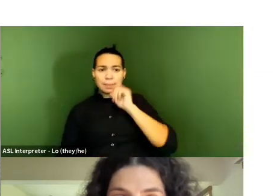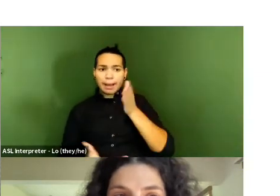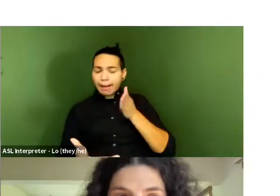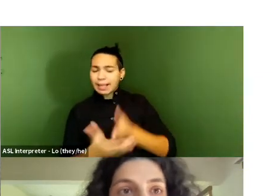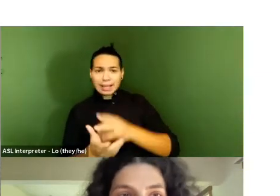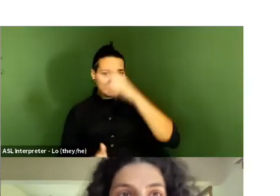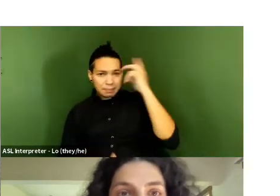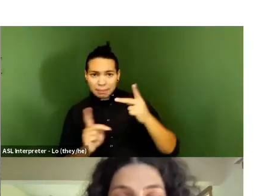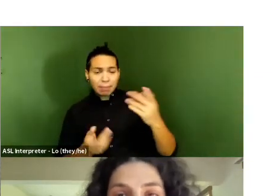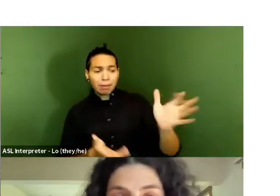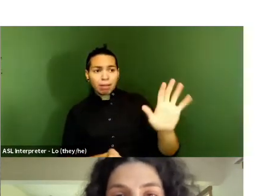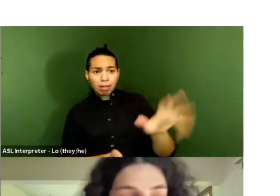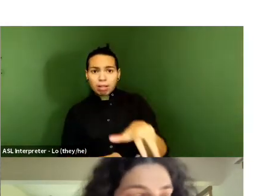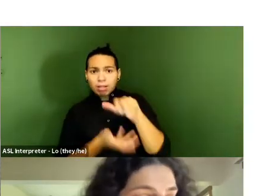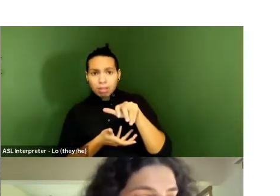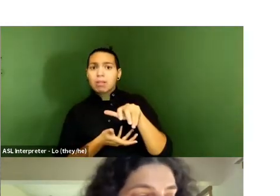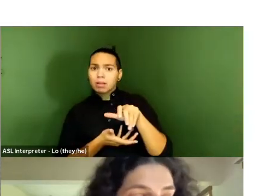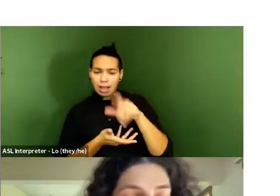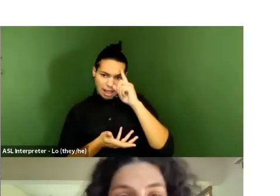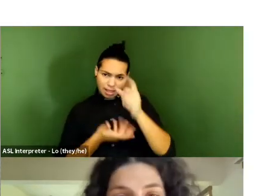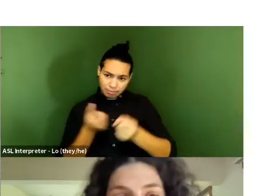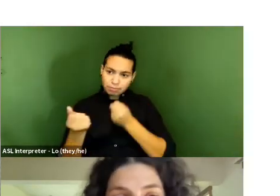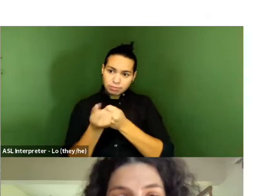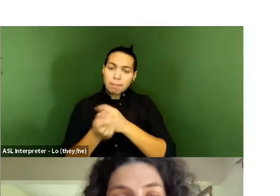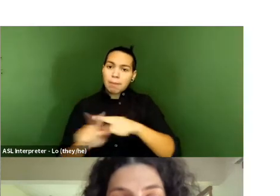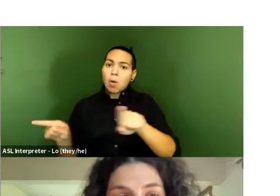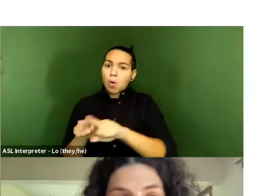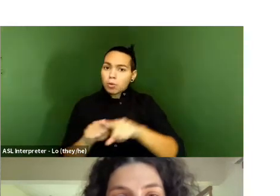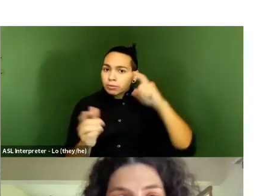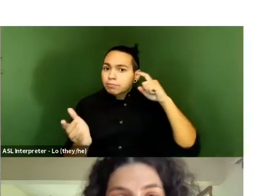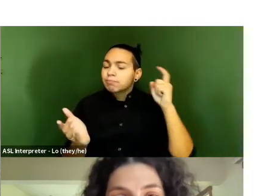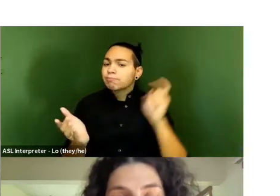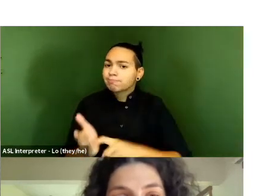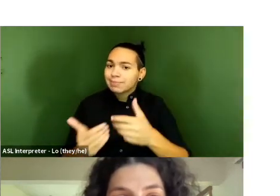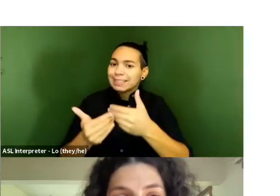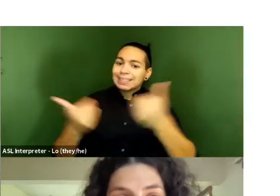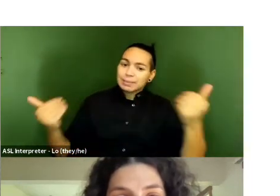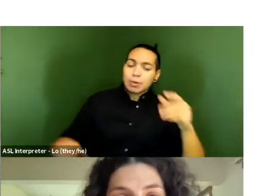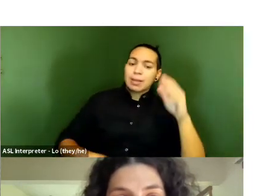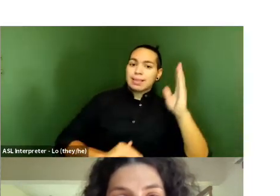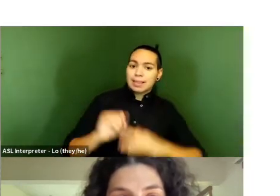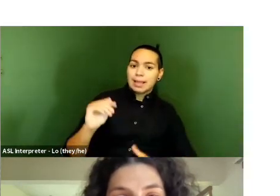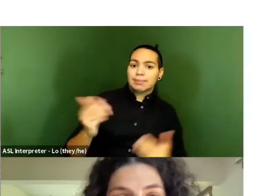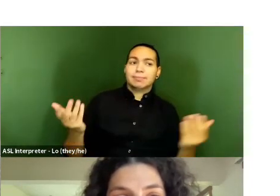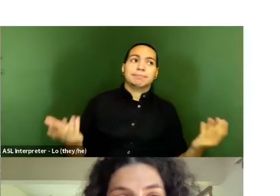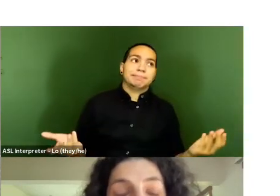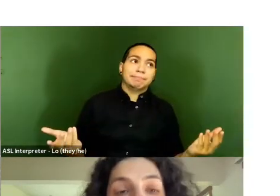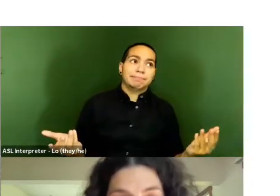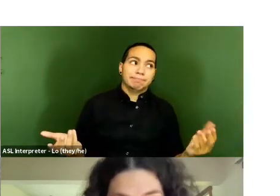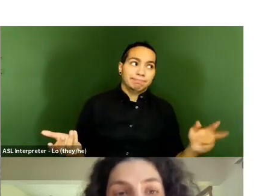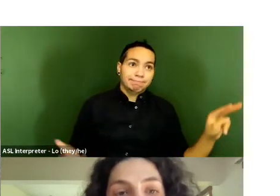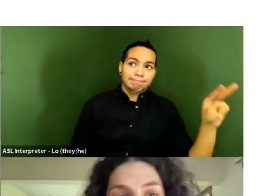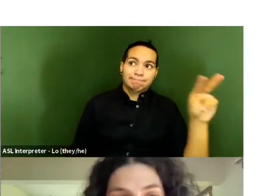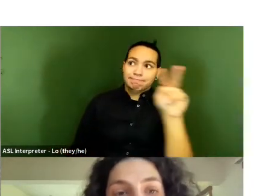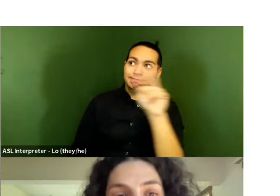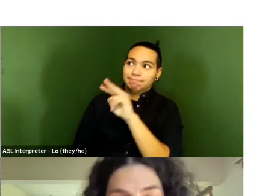that's important to distinguish. But like you said, it's like, look around, there are